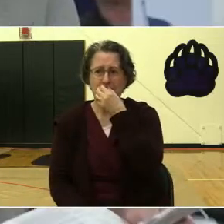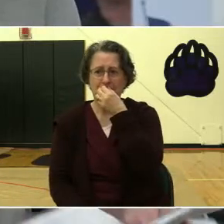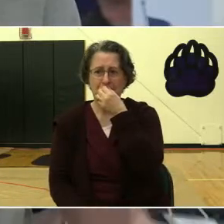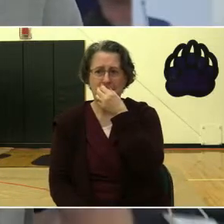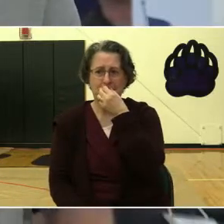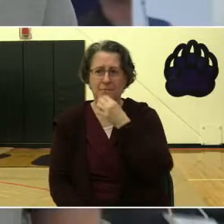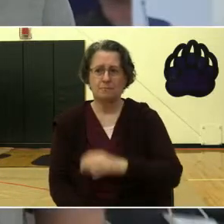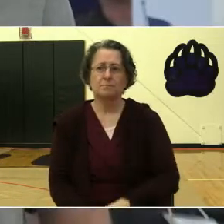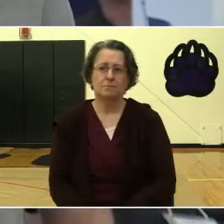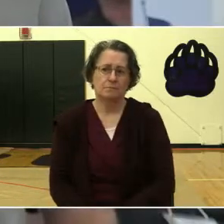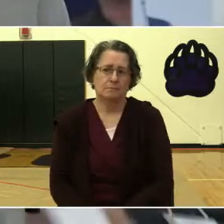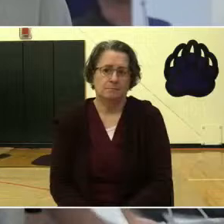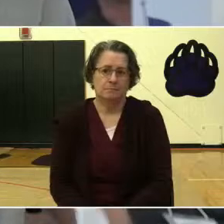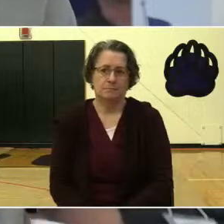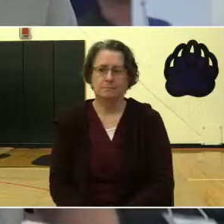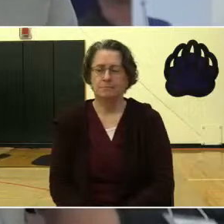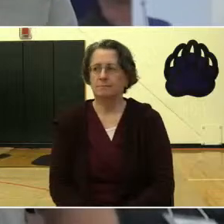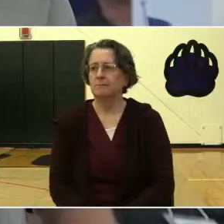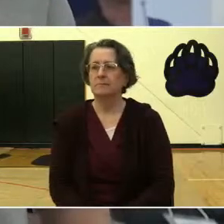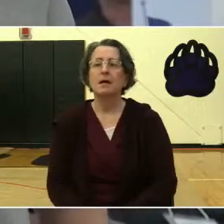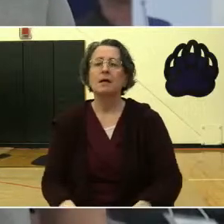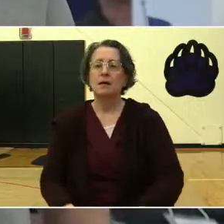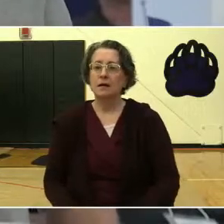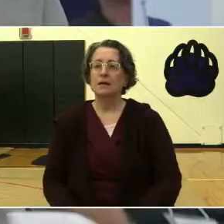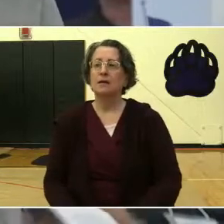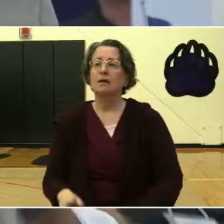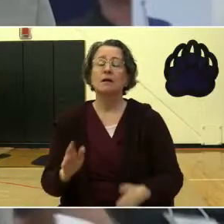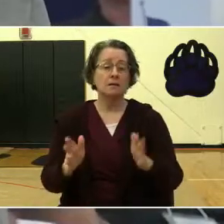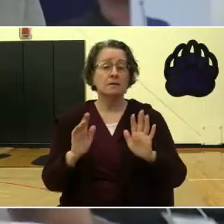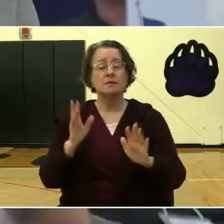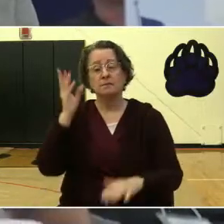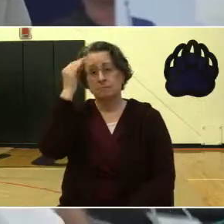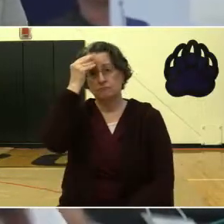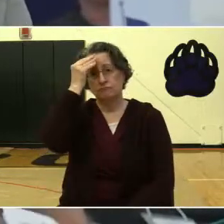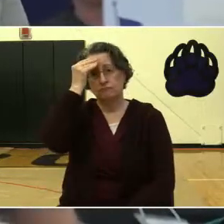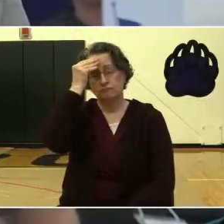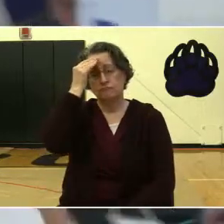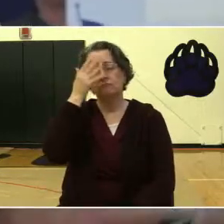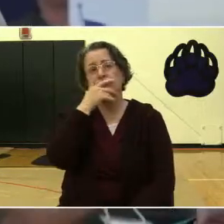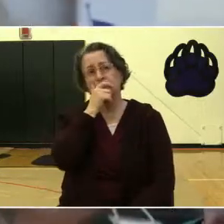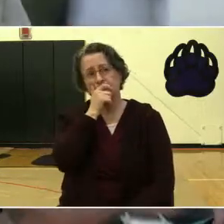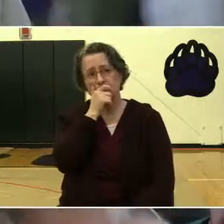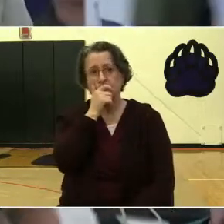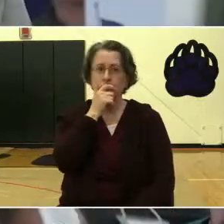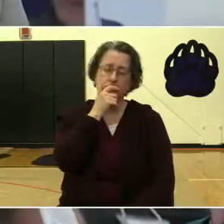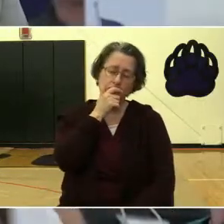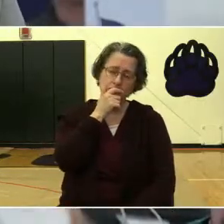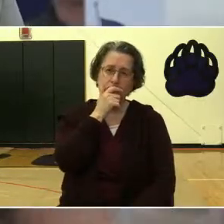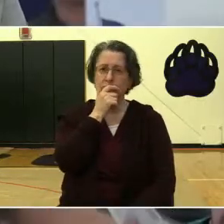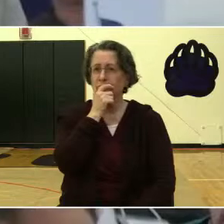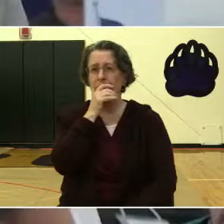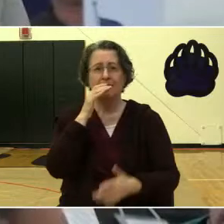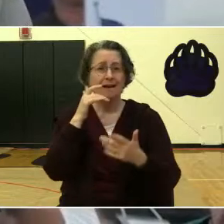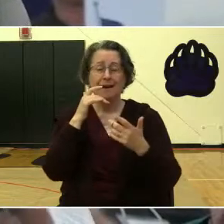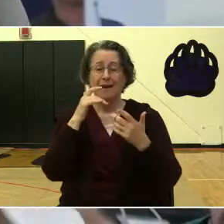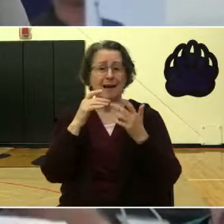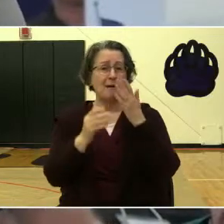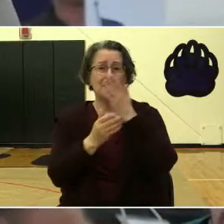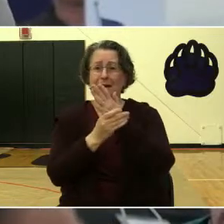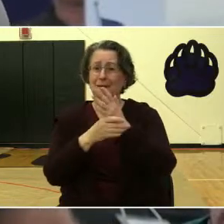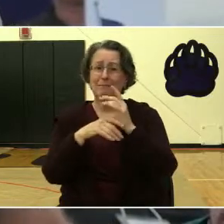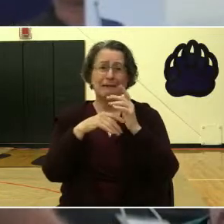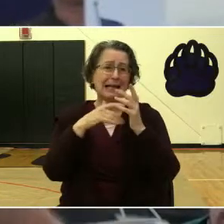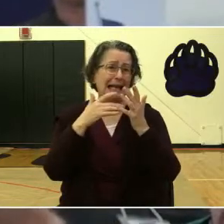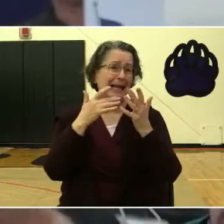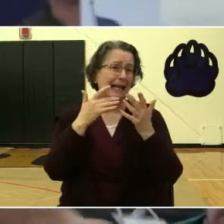thank you Oscar heler District 9 after thinking about it and while taking no position on the merits of the amendment I would like to appeal the